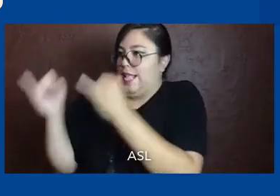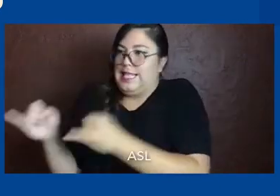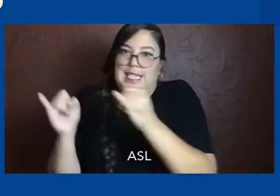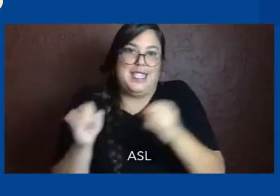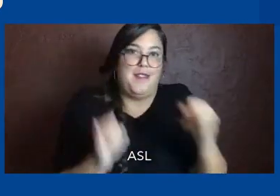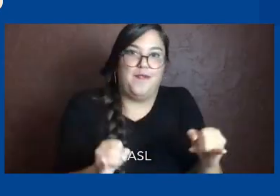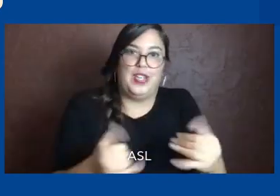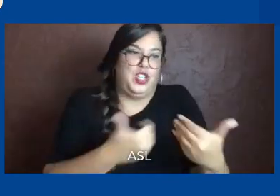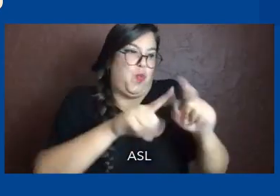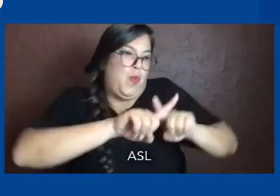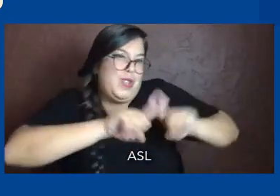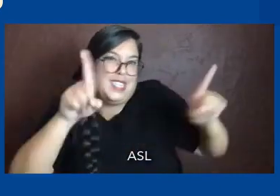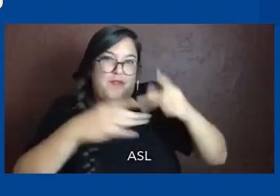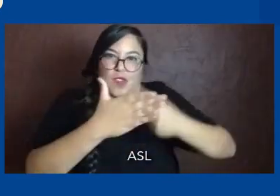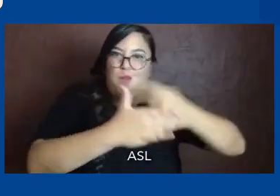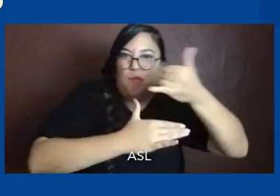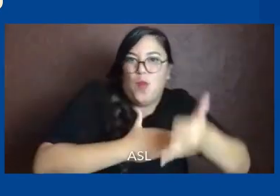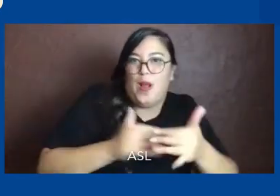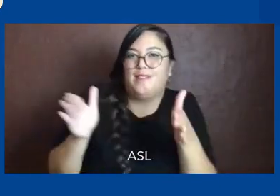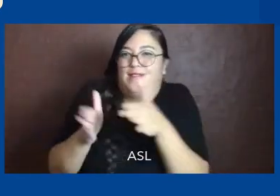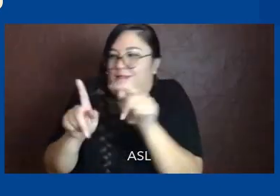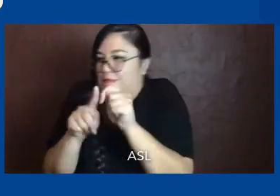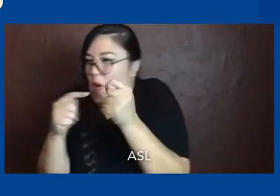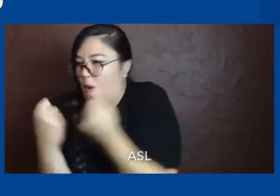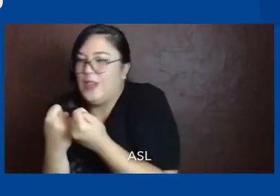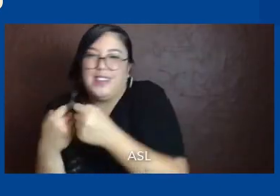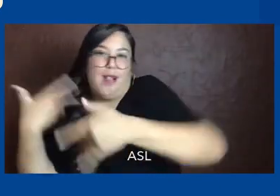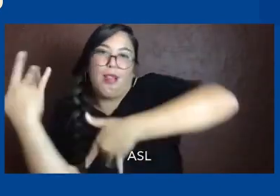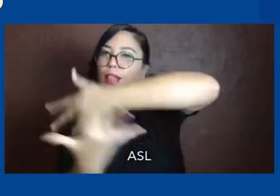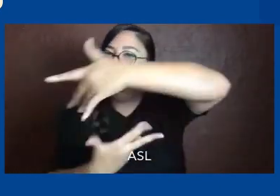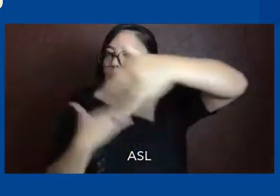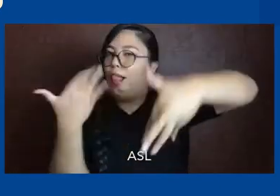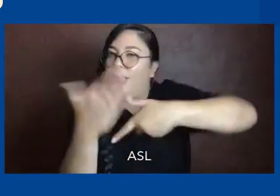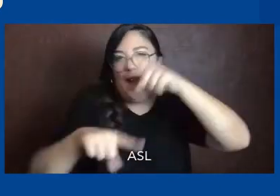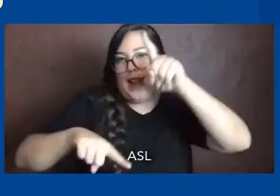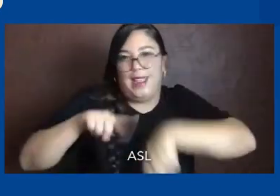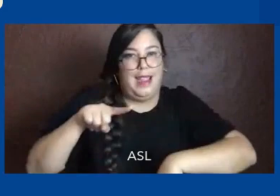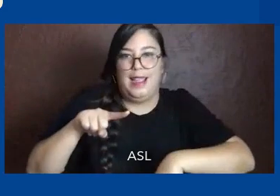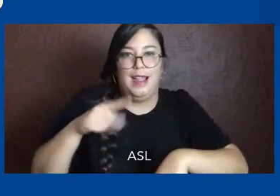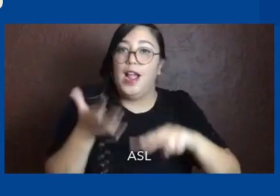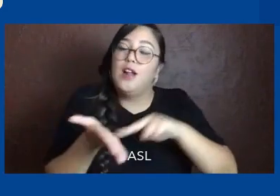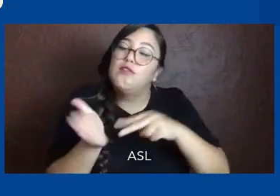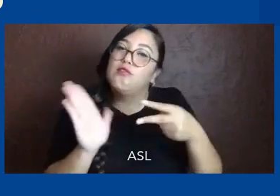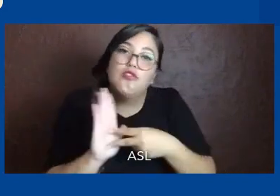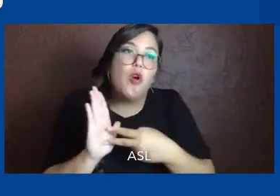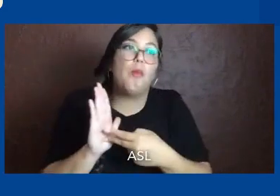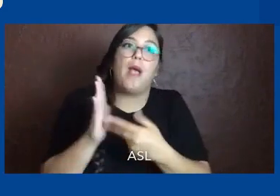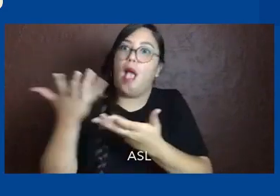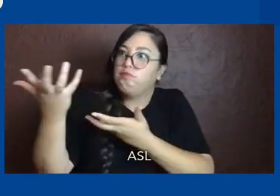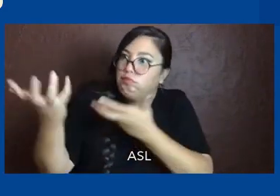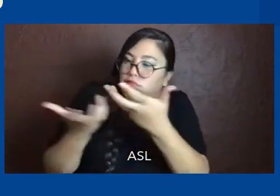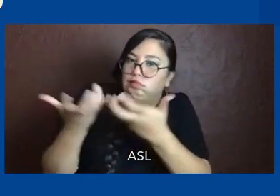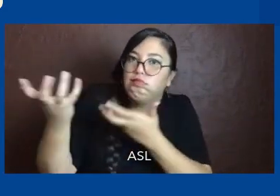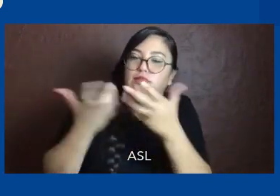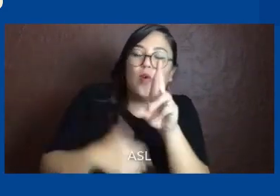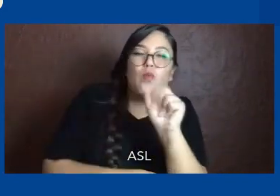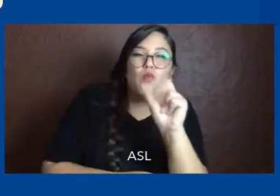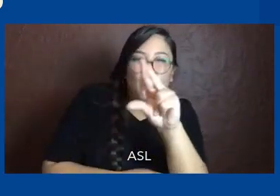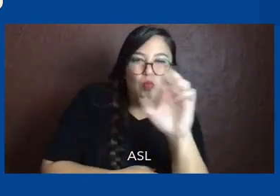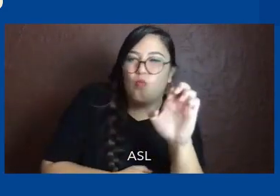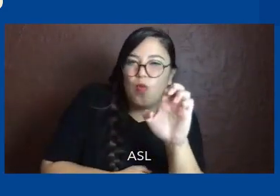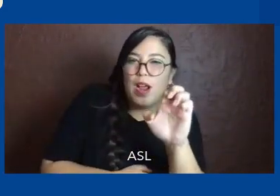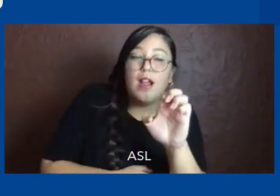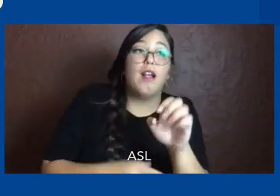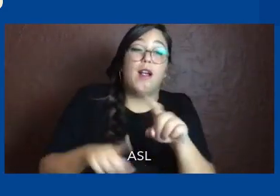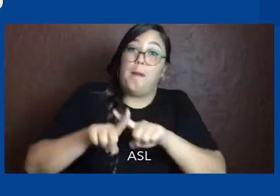very small crew arrangements. And we don't end up getting a lot of face time with one another to have ideas like this gain